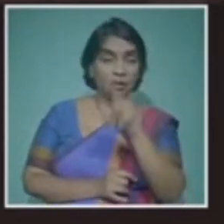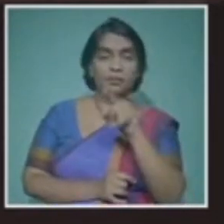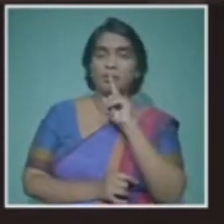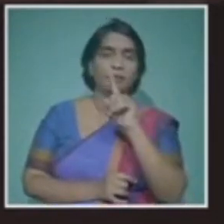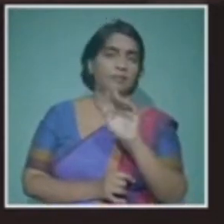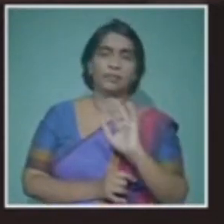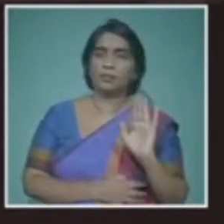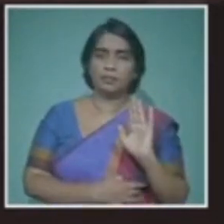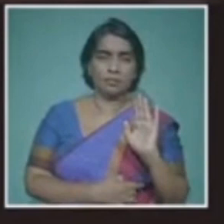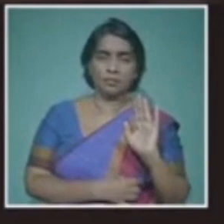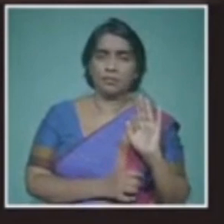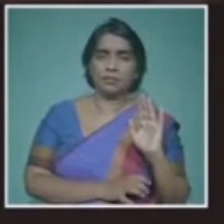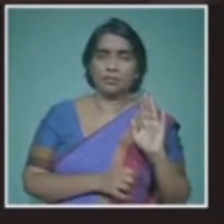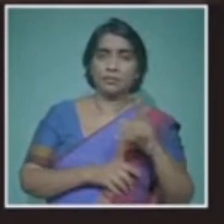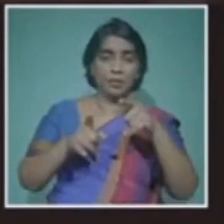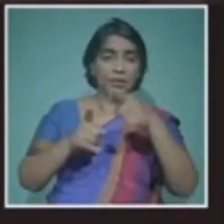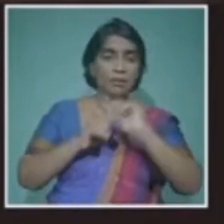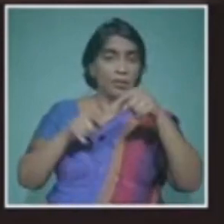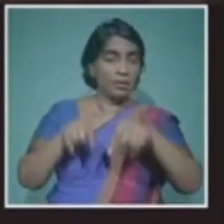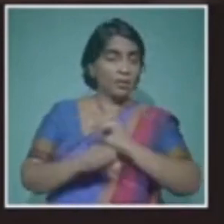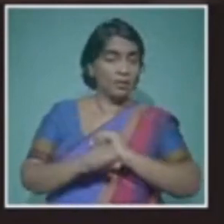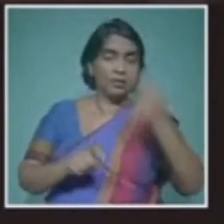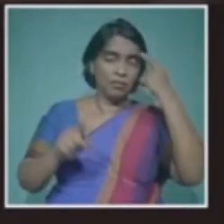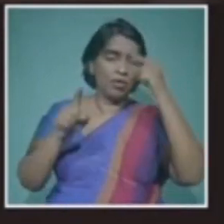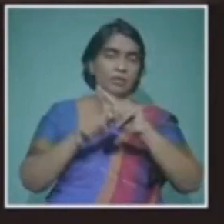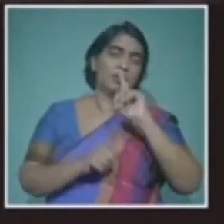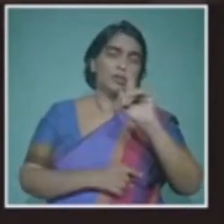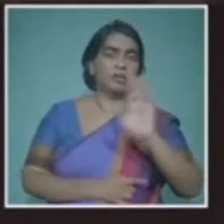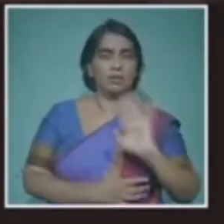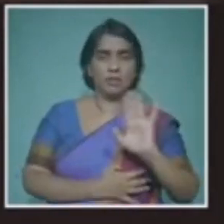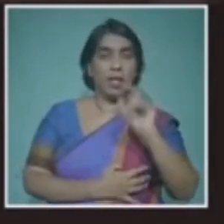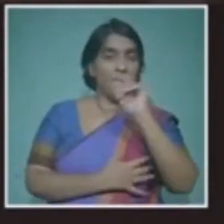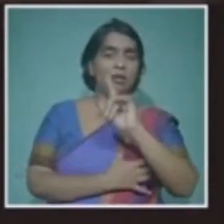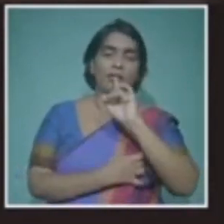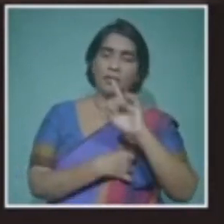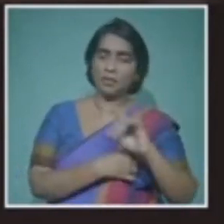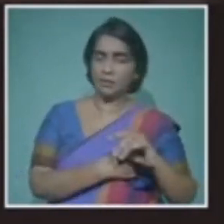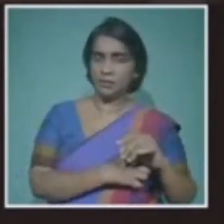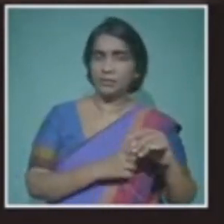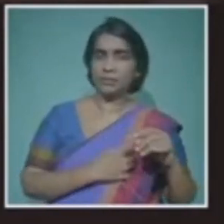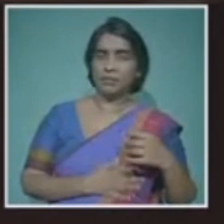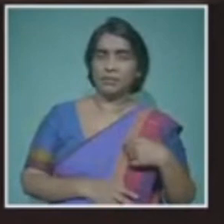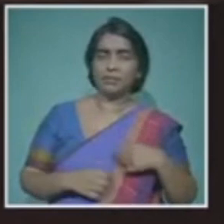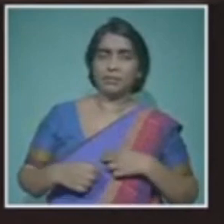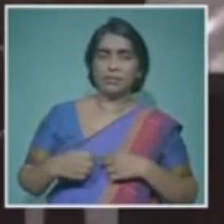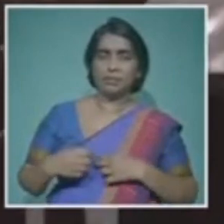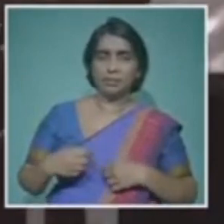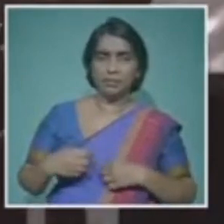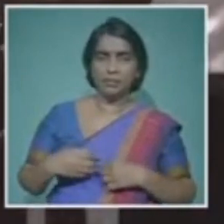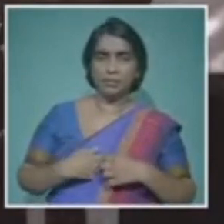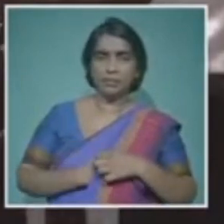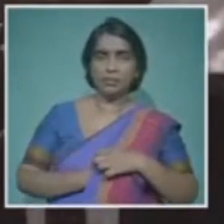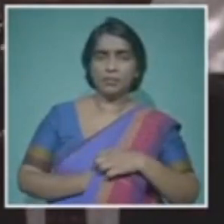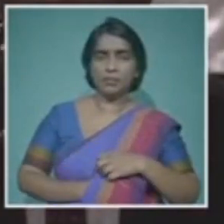available in the chamber on his name. Thank you. Are Mama